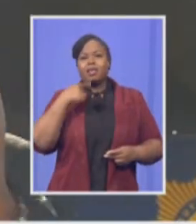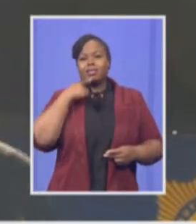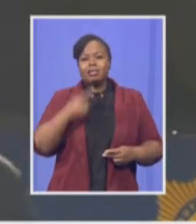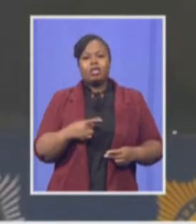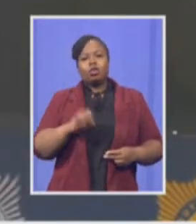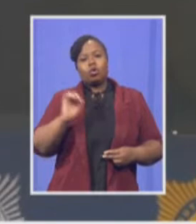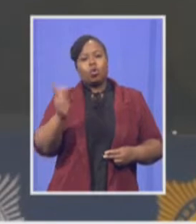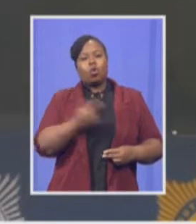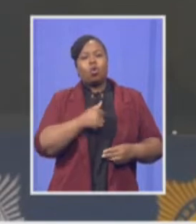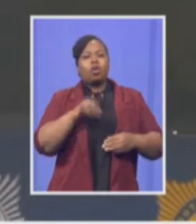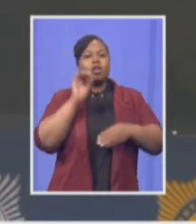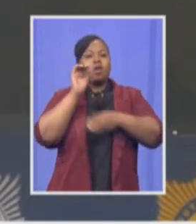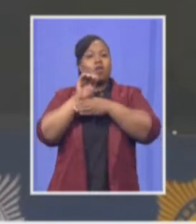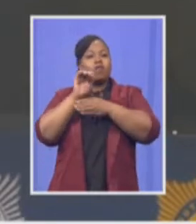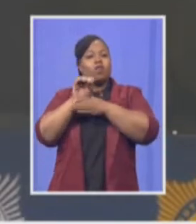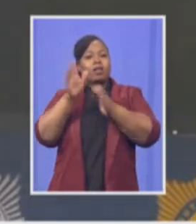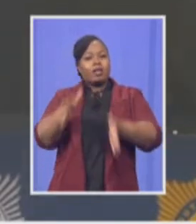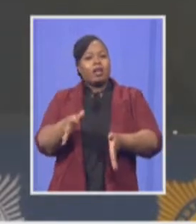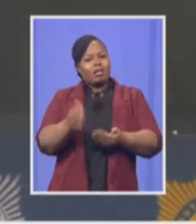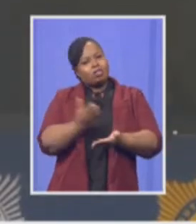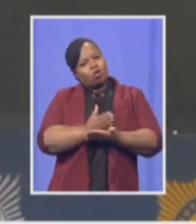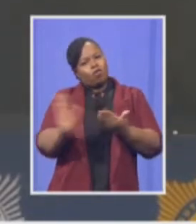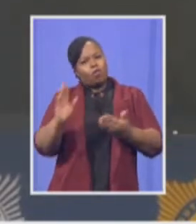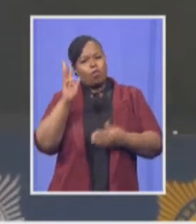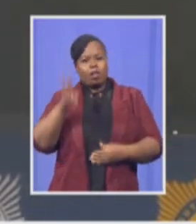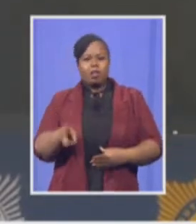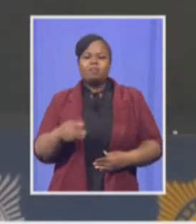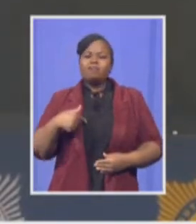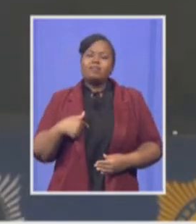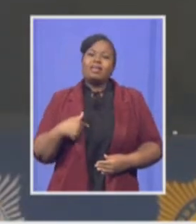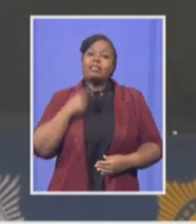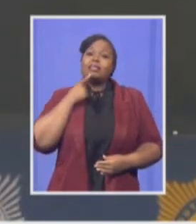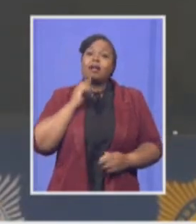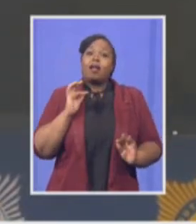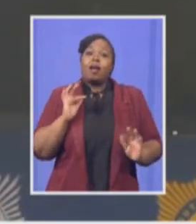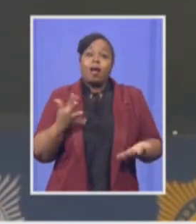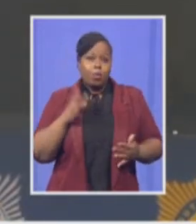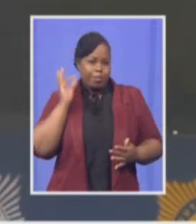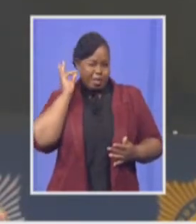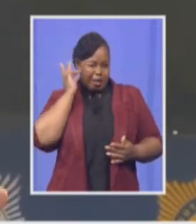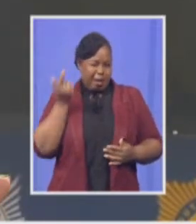wonke ama-foreign nationals. Angiphinde lento uthi ngayisho kanjani uyilalele